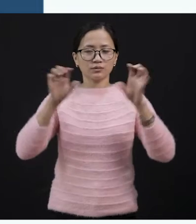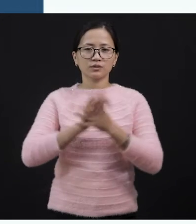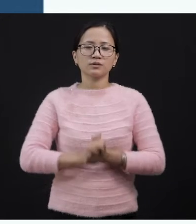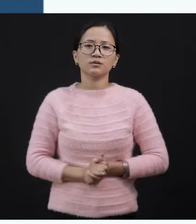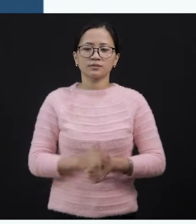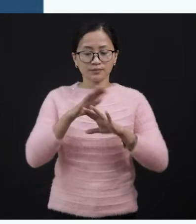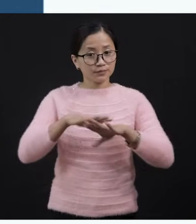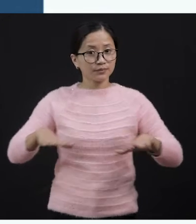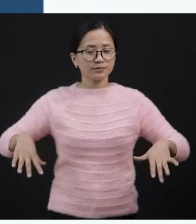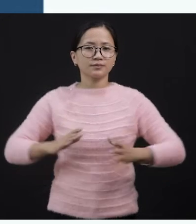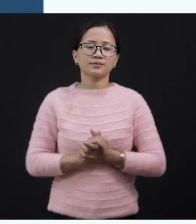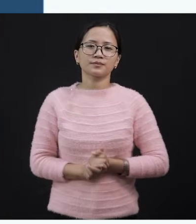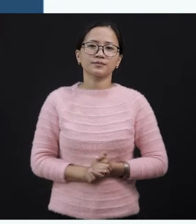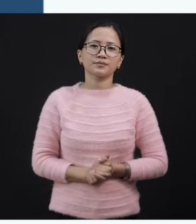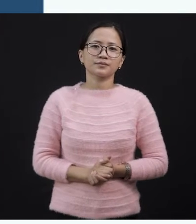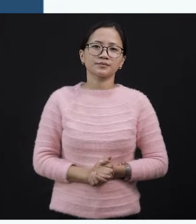So, students,